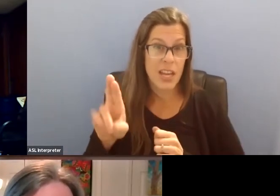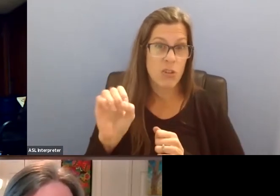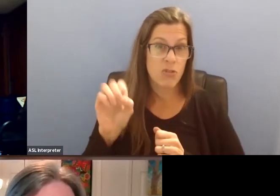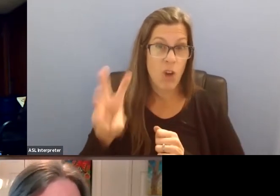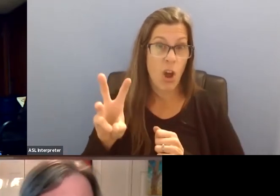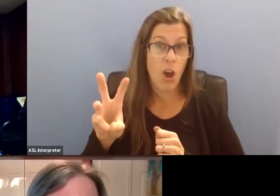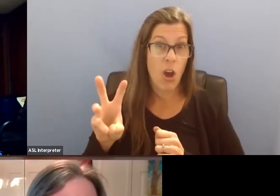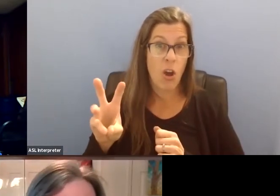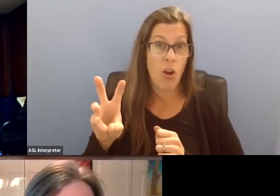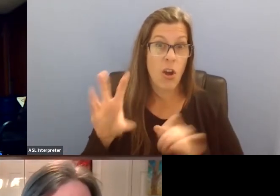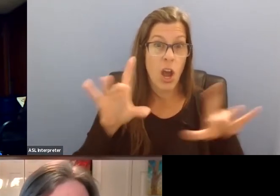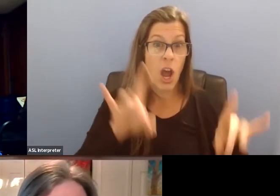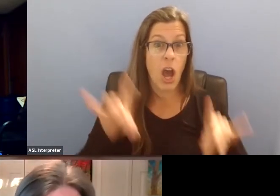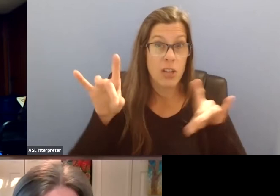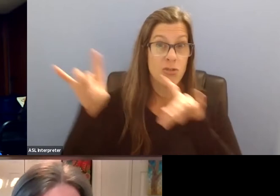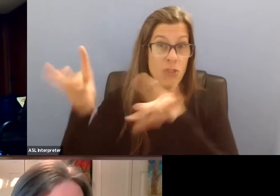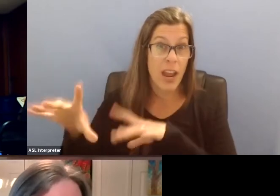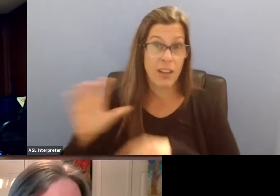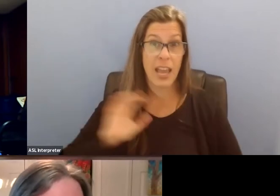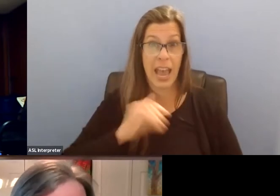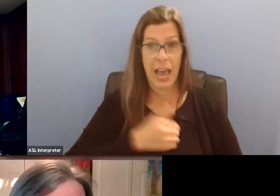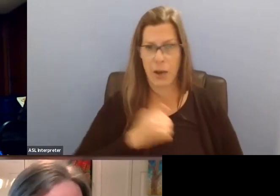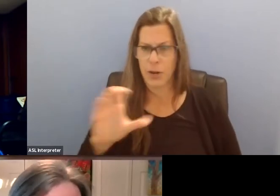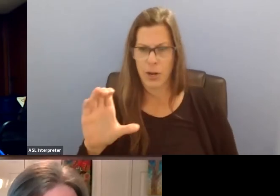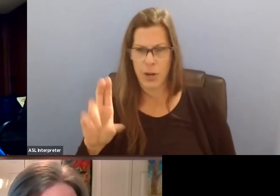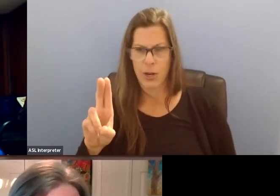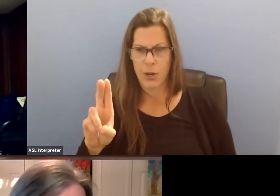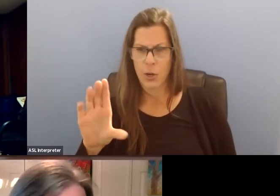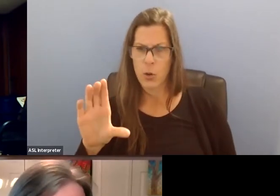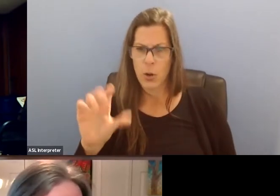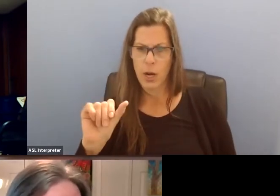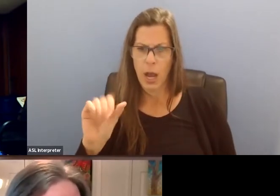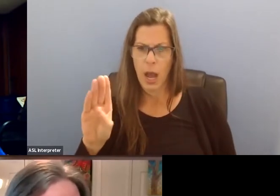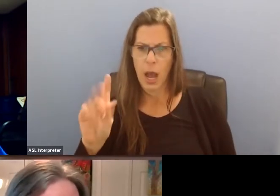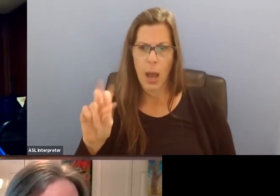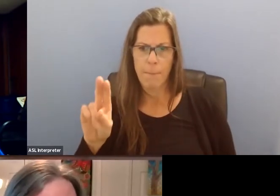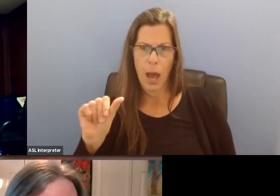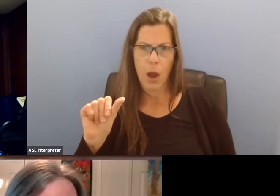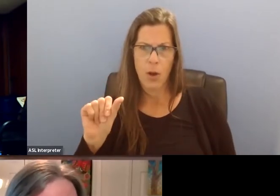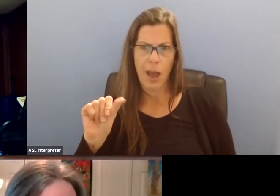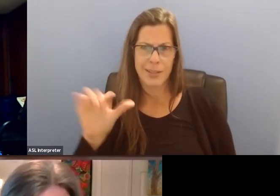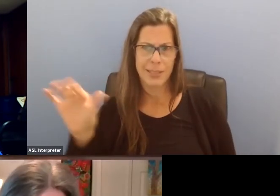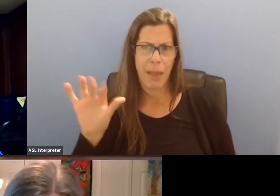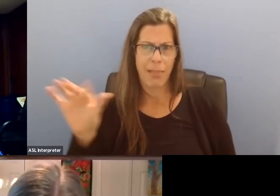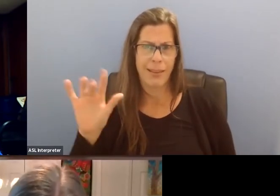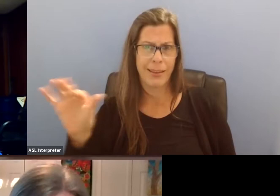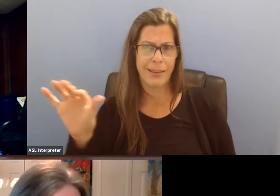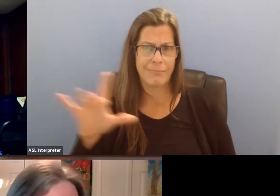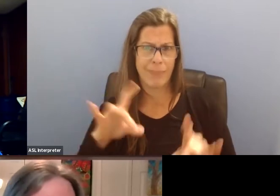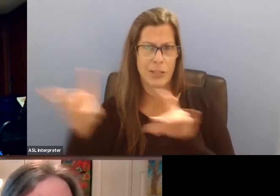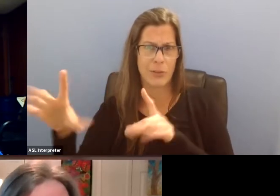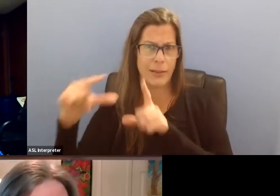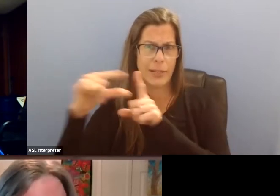seem to always laugh right when you're in a bad mood. And I've had many conversations with kookaburras. I don't know that they cared, but